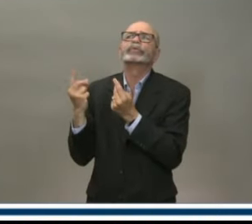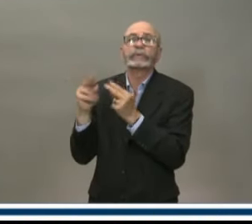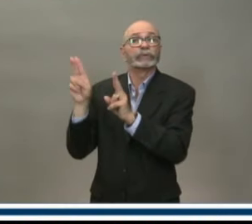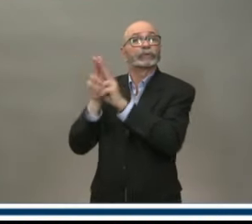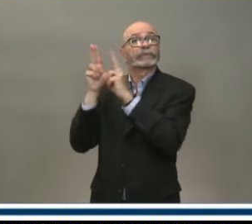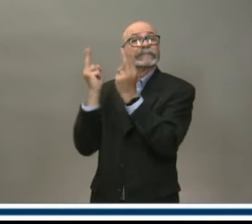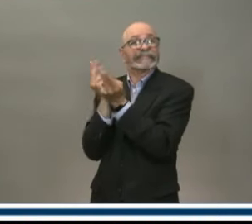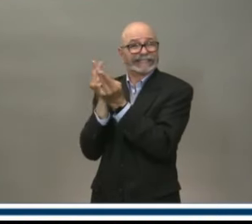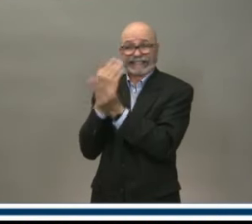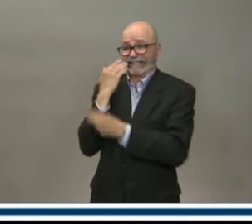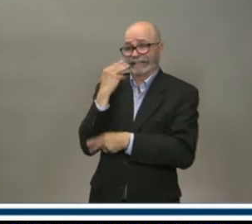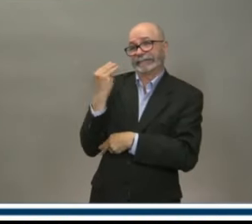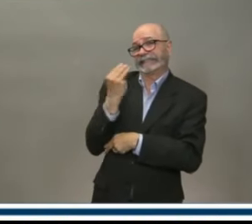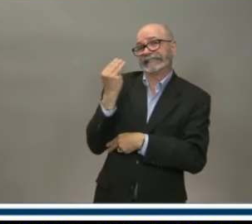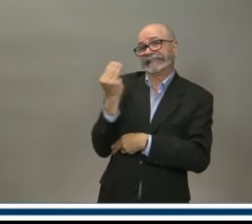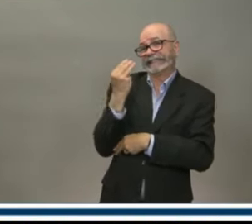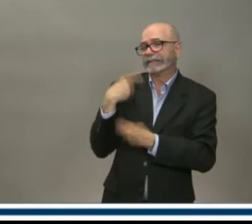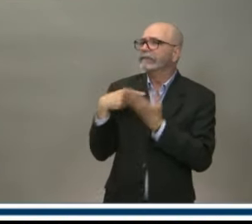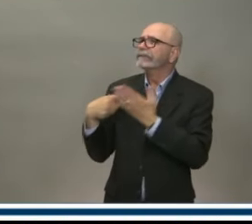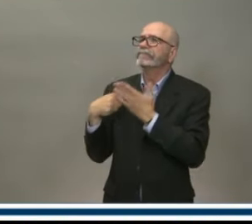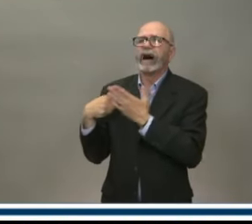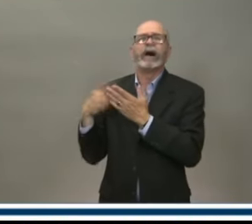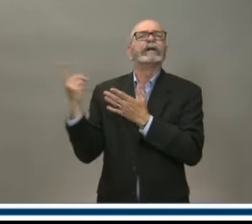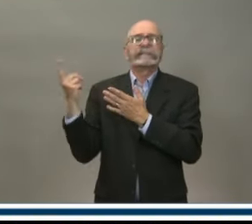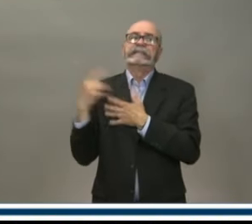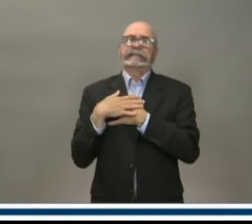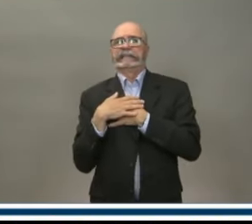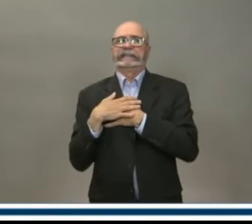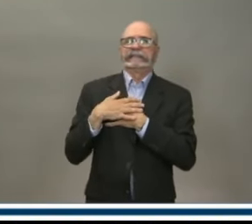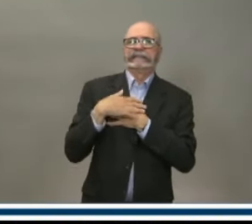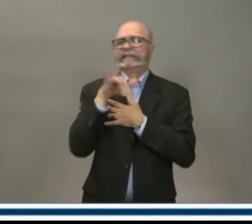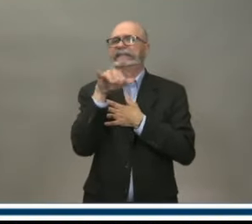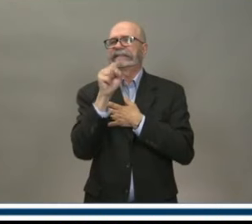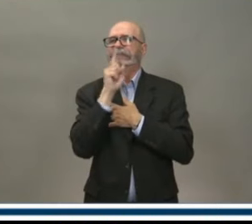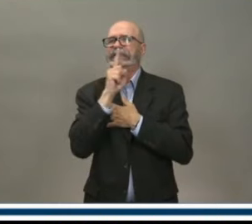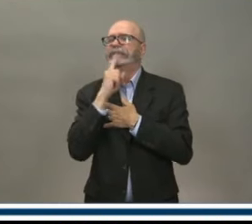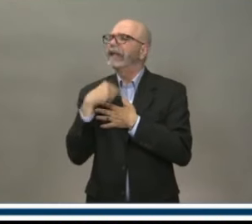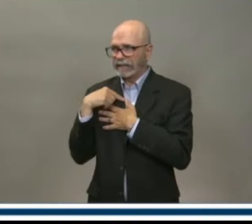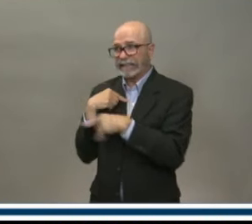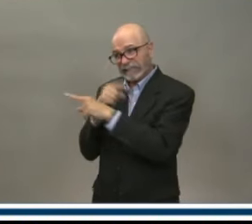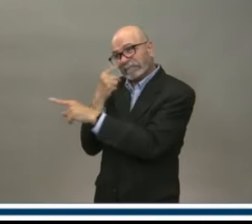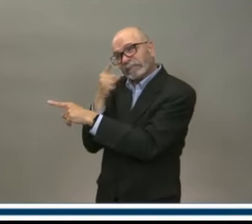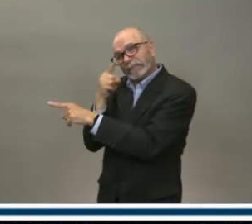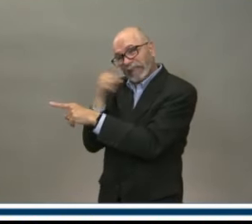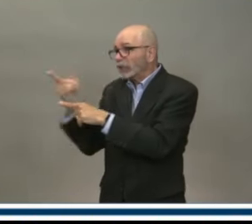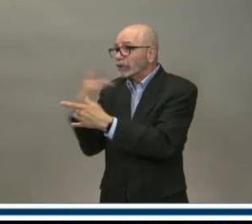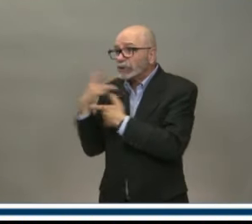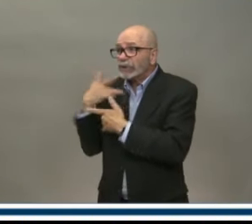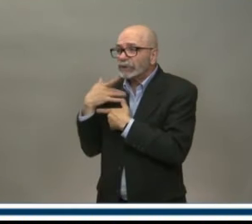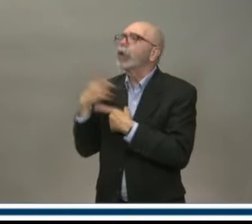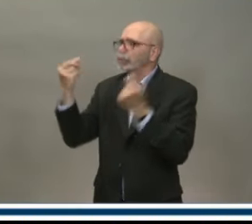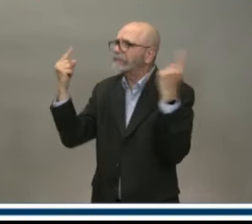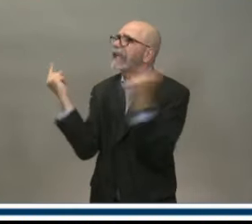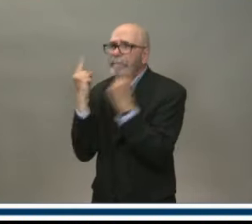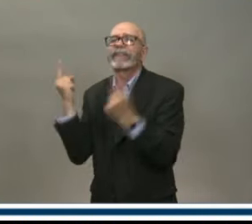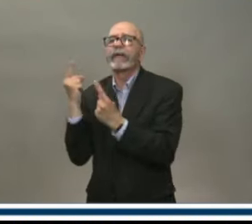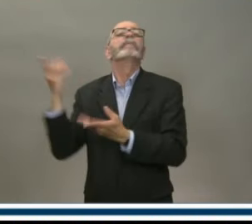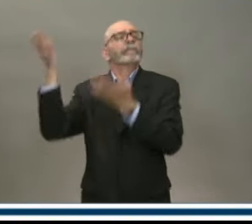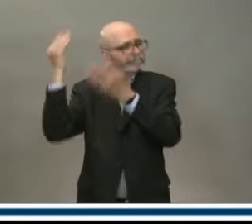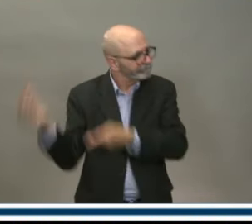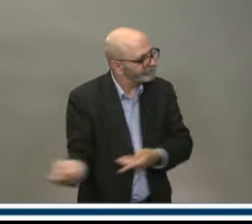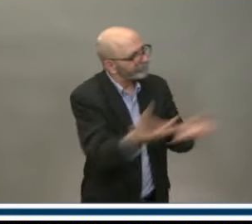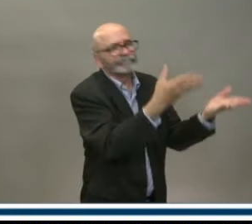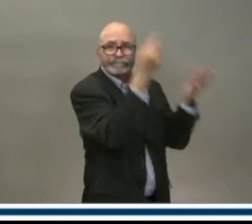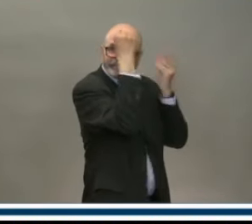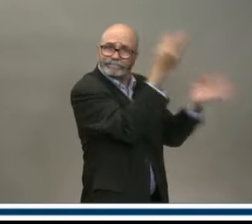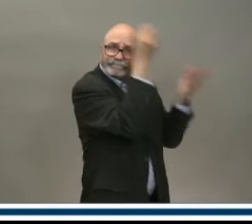these these concerns. I asked them to bring those concerns forward where there were legitimate concerns, bring them